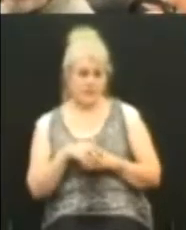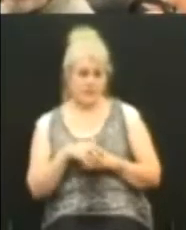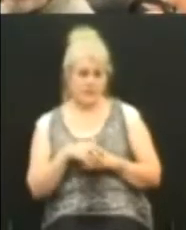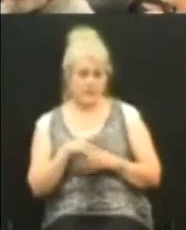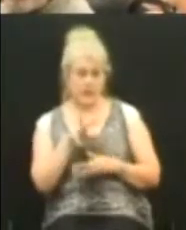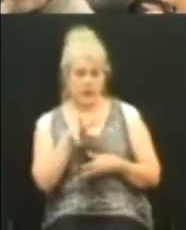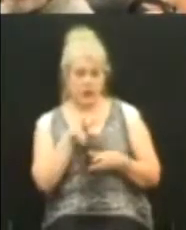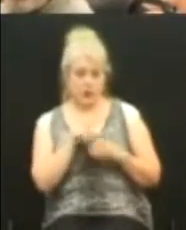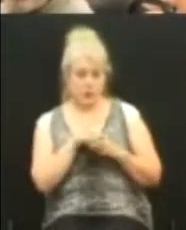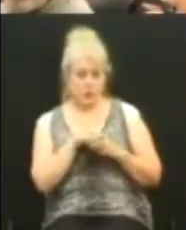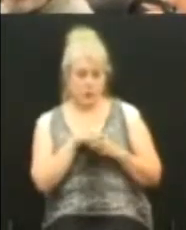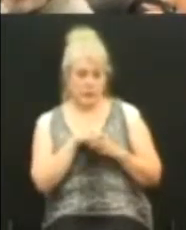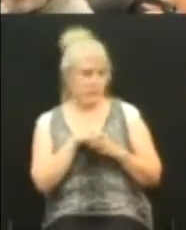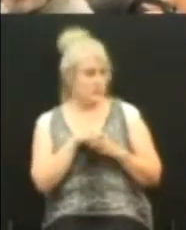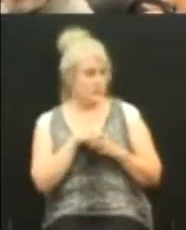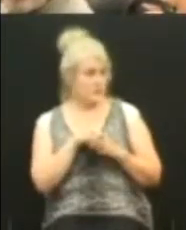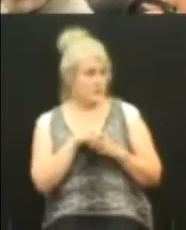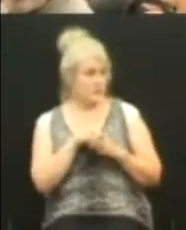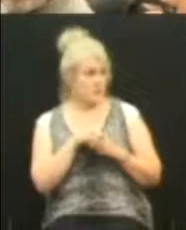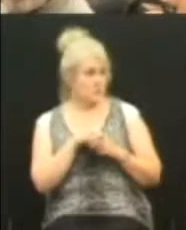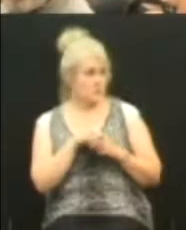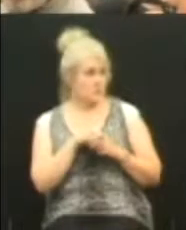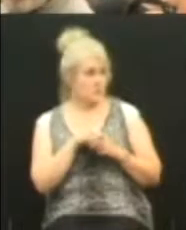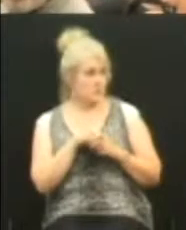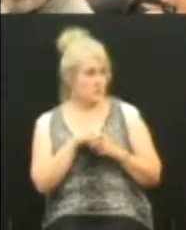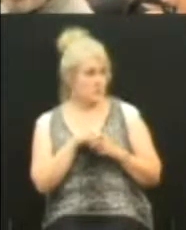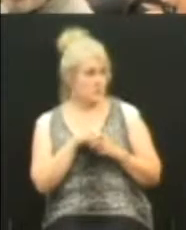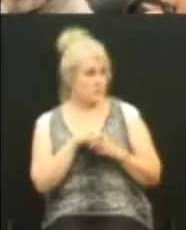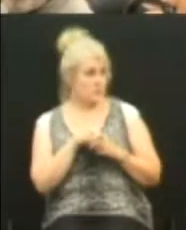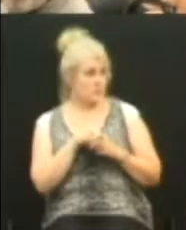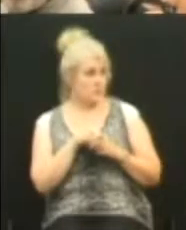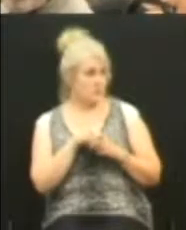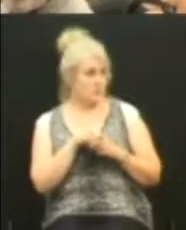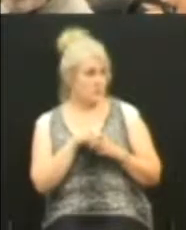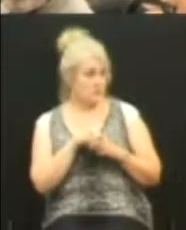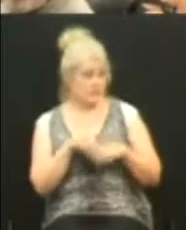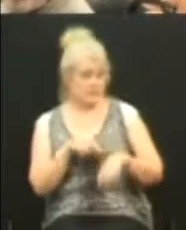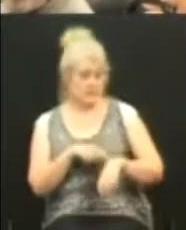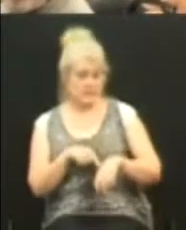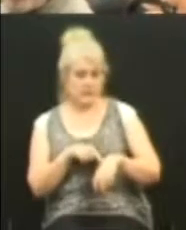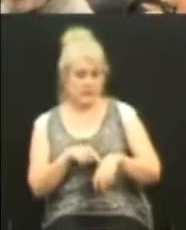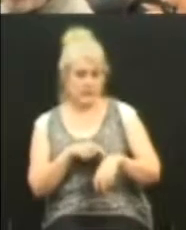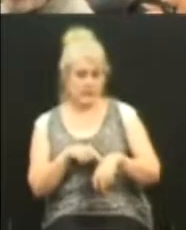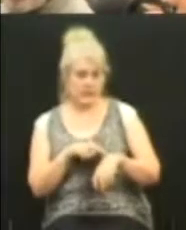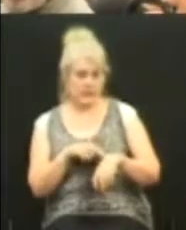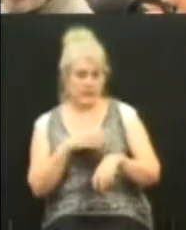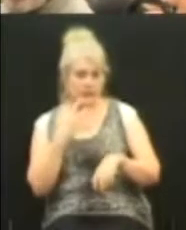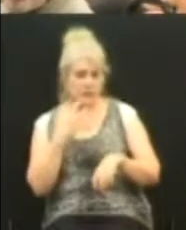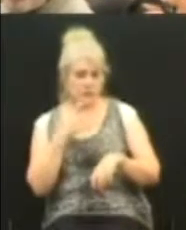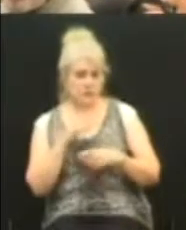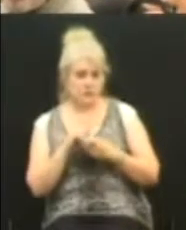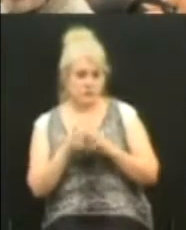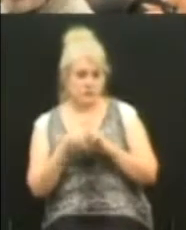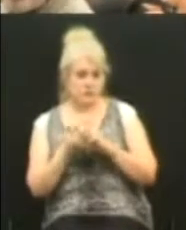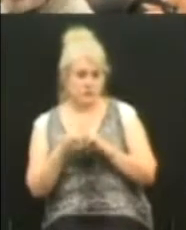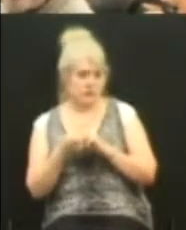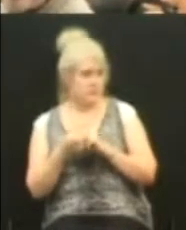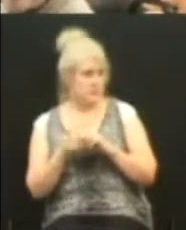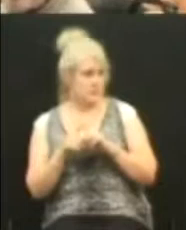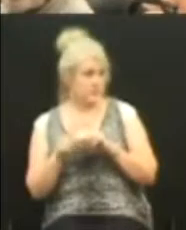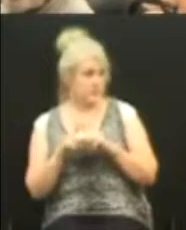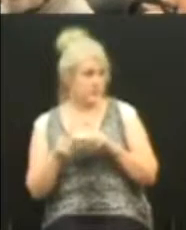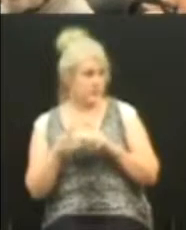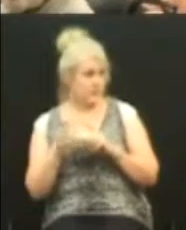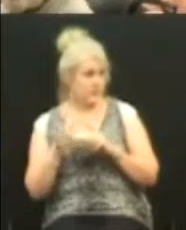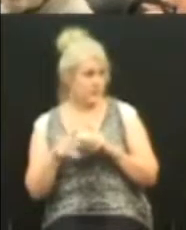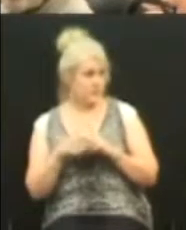not limited to pigment changes, pigment changes, skin lesions, hard patches on the hands, feet, known as hyperkeratosis,